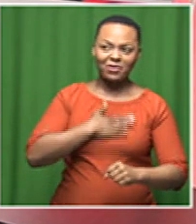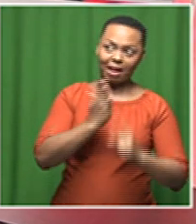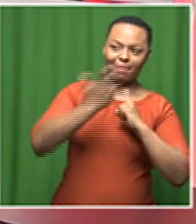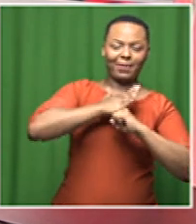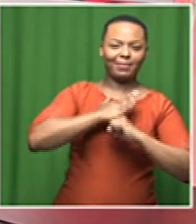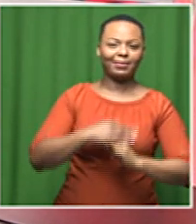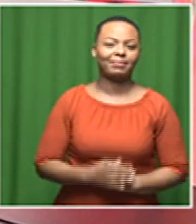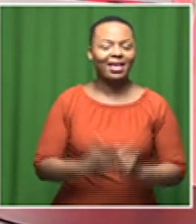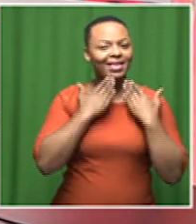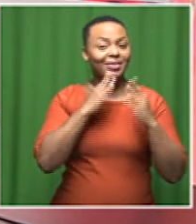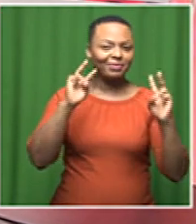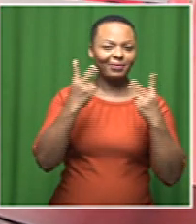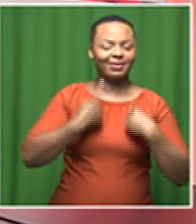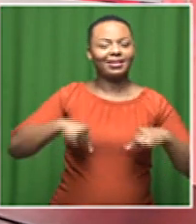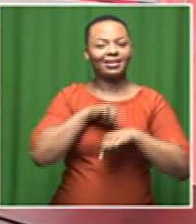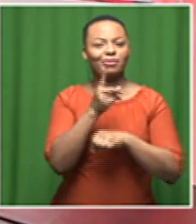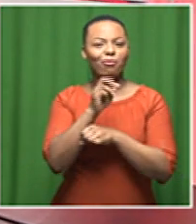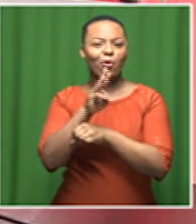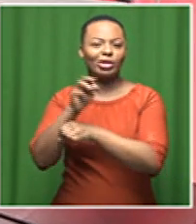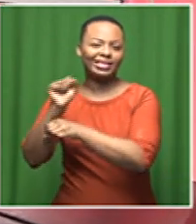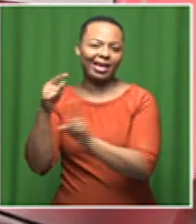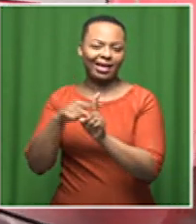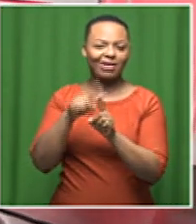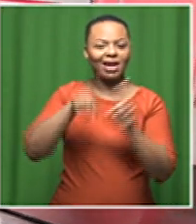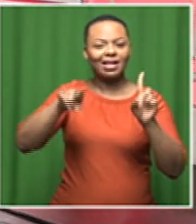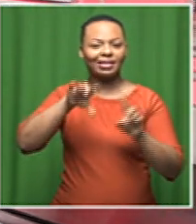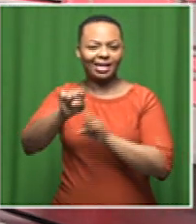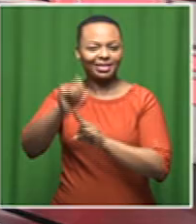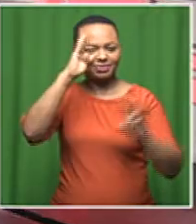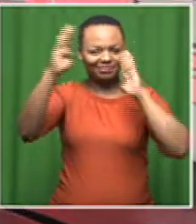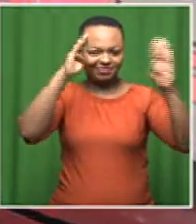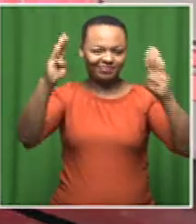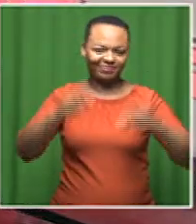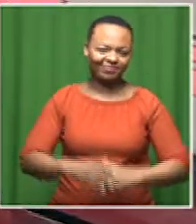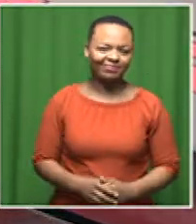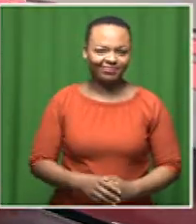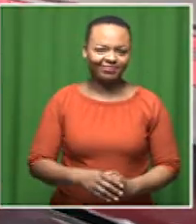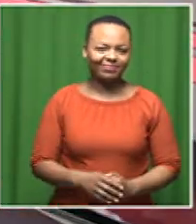of course, thank you to all the guests for joining us. I'm Dr. Mosamtombeni. This is Vital Science. We'll see you again next week.